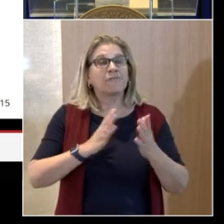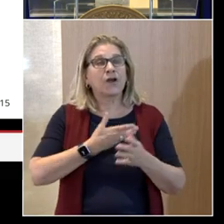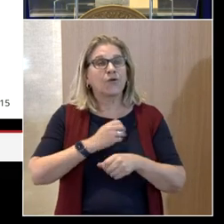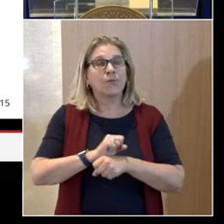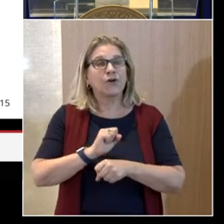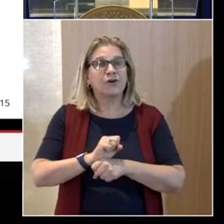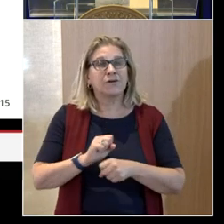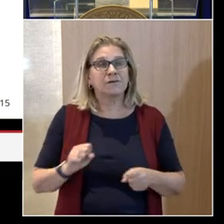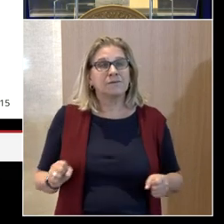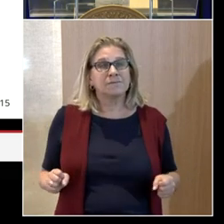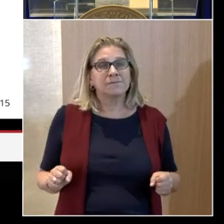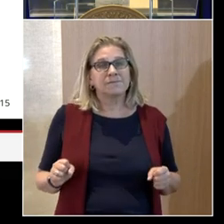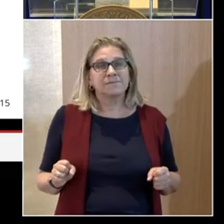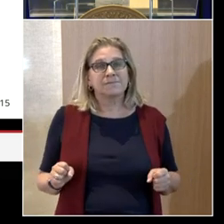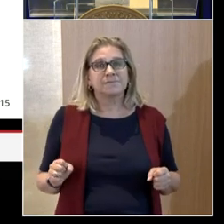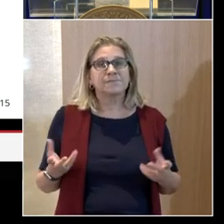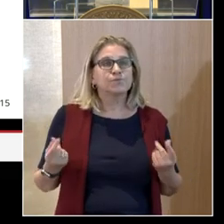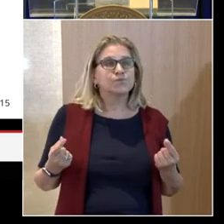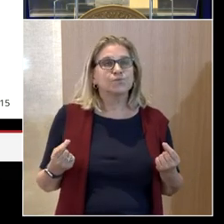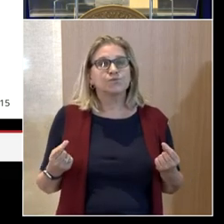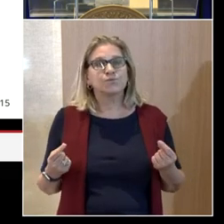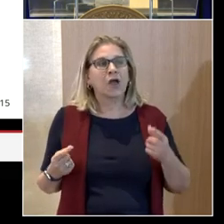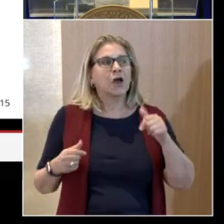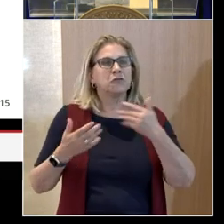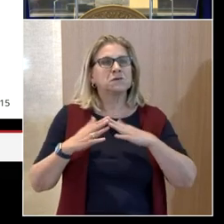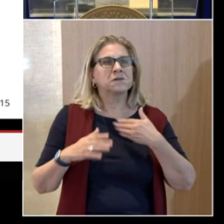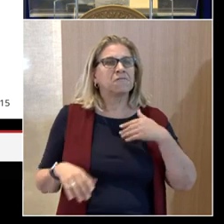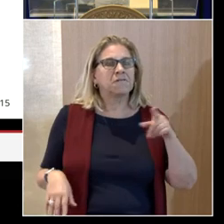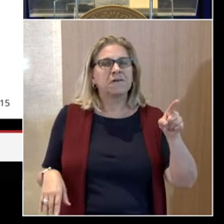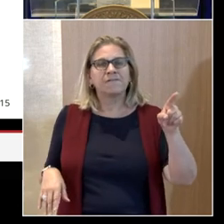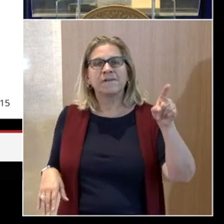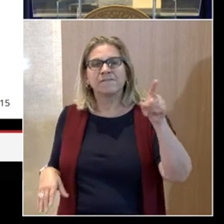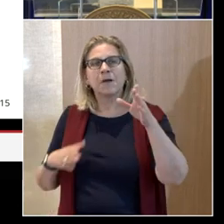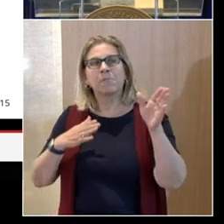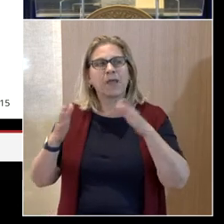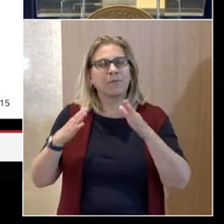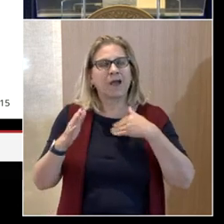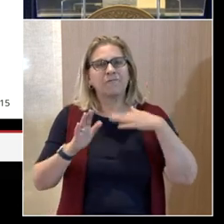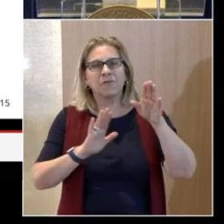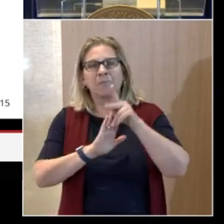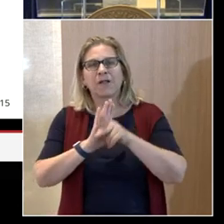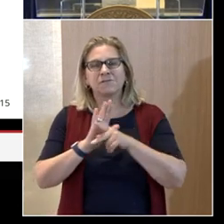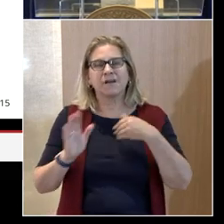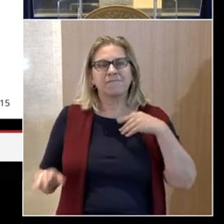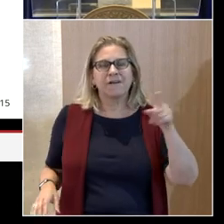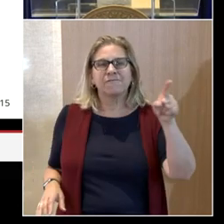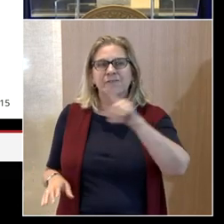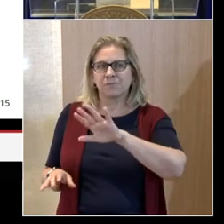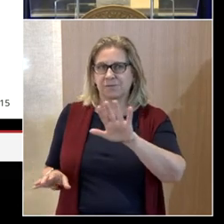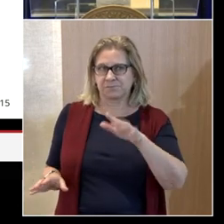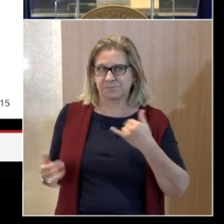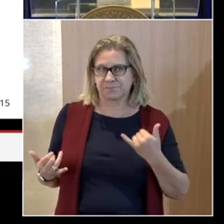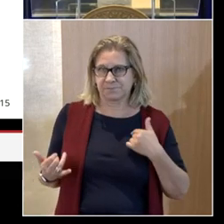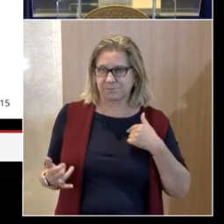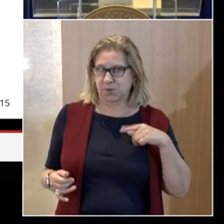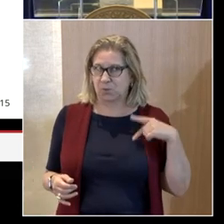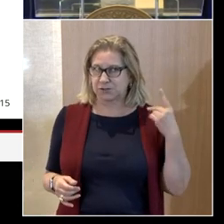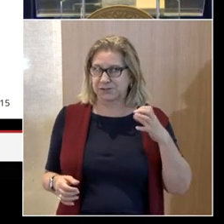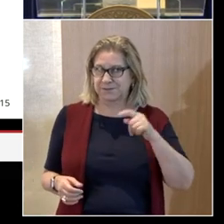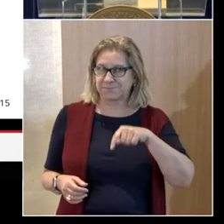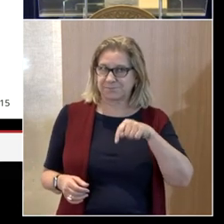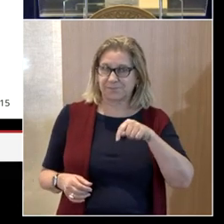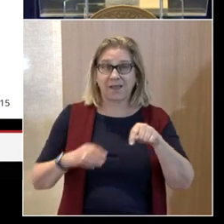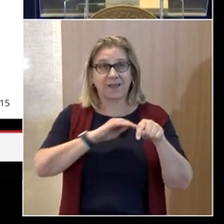know, other cities, they have plans and they have policies. But we had, DC and the mayor had plans and policies